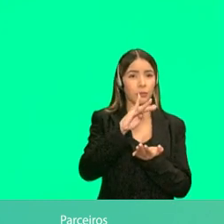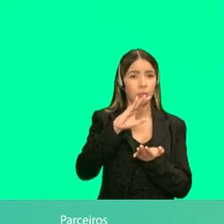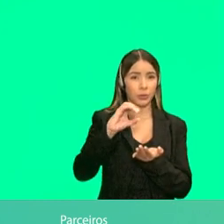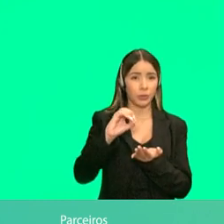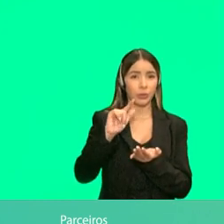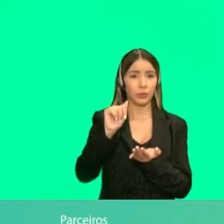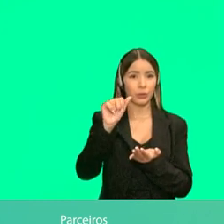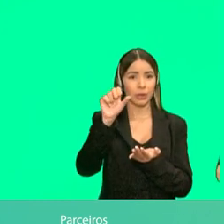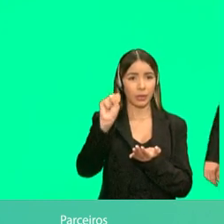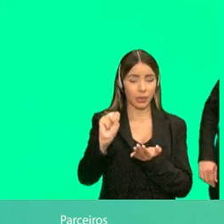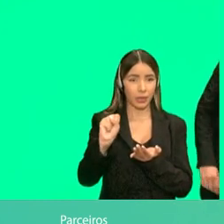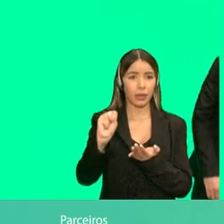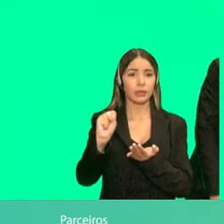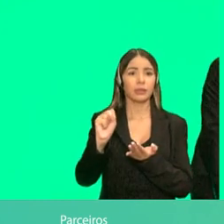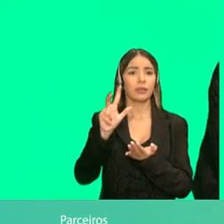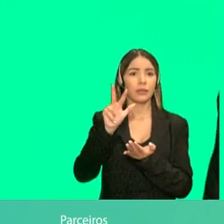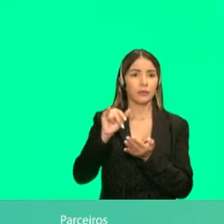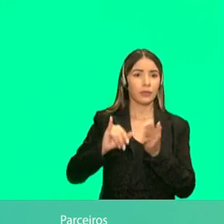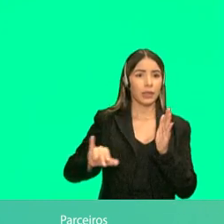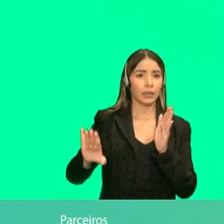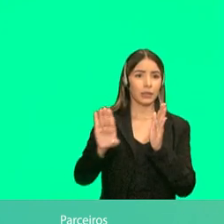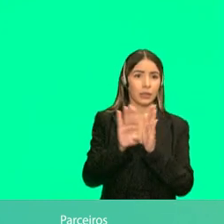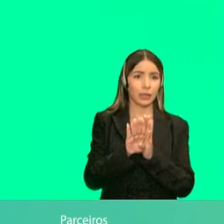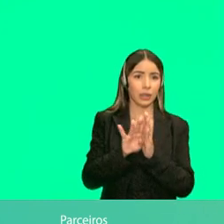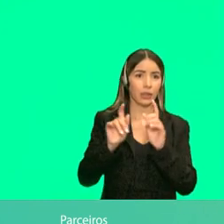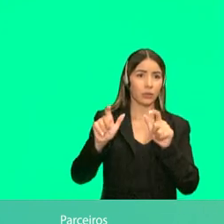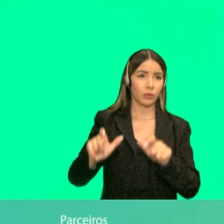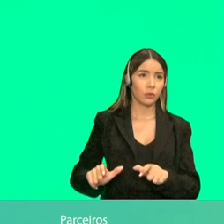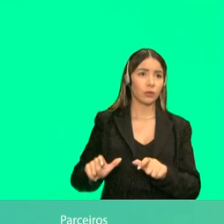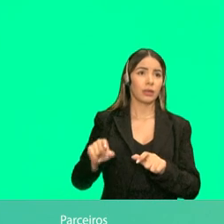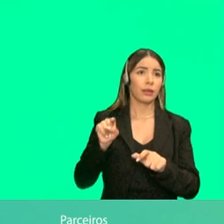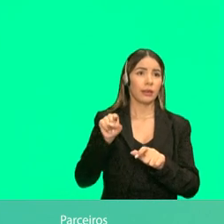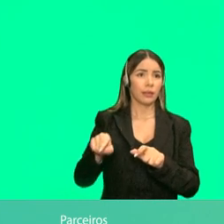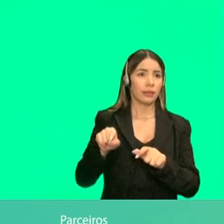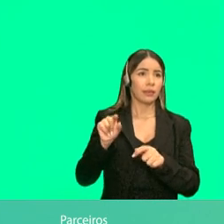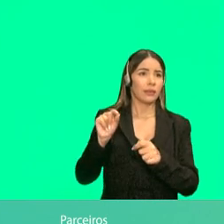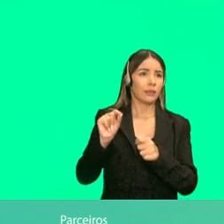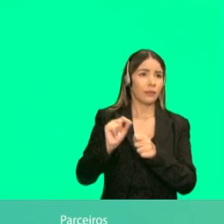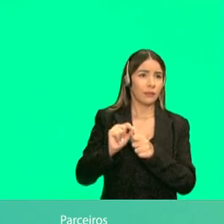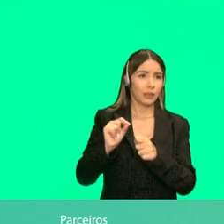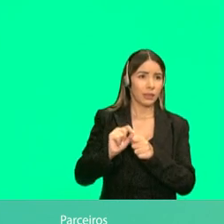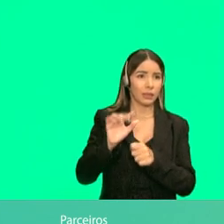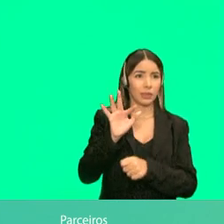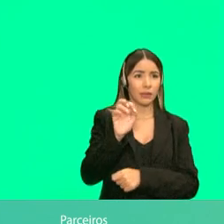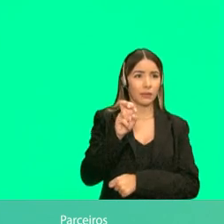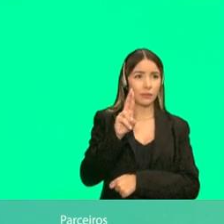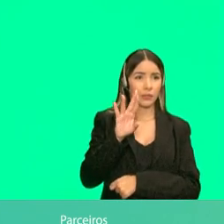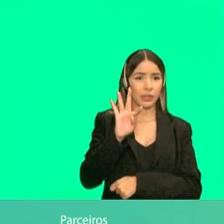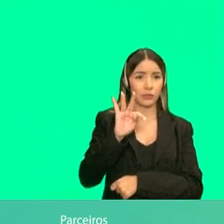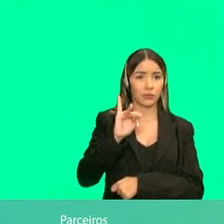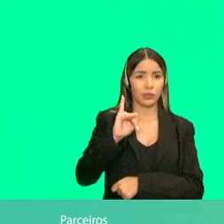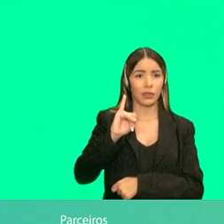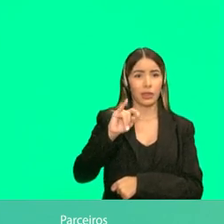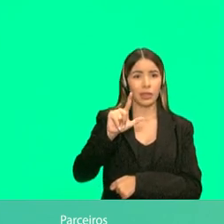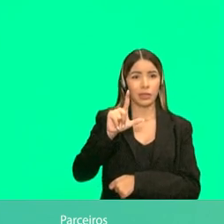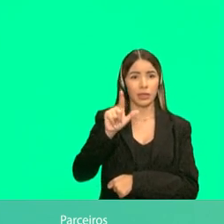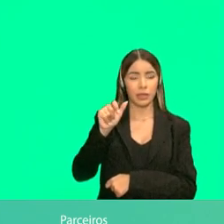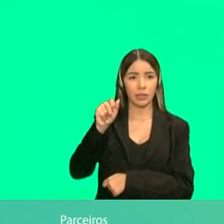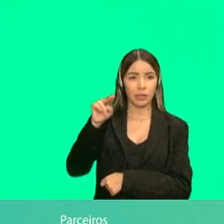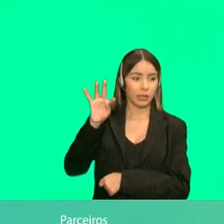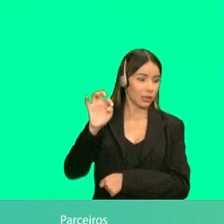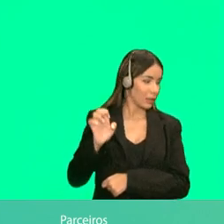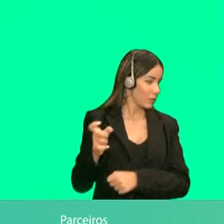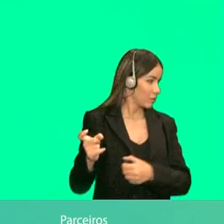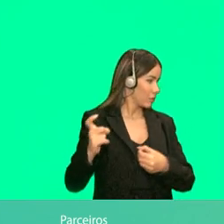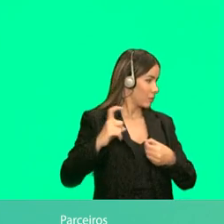And some cases here, we are working with Yara, closed the deal with Landmann,